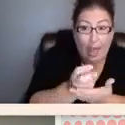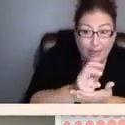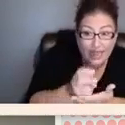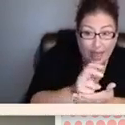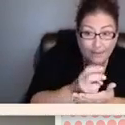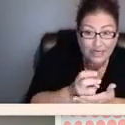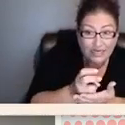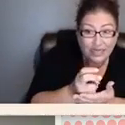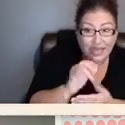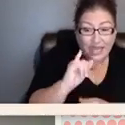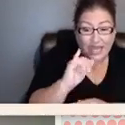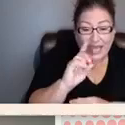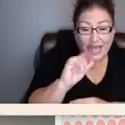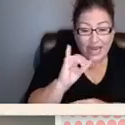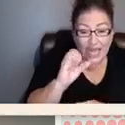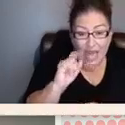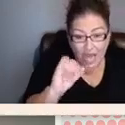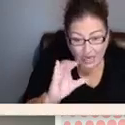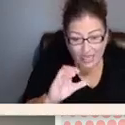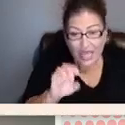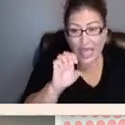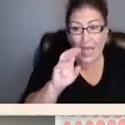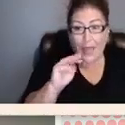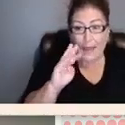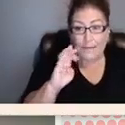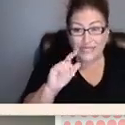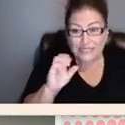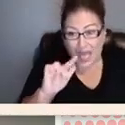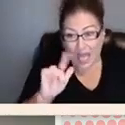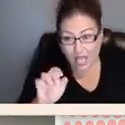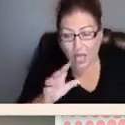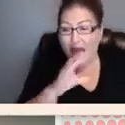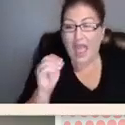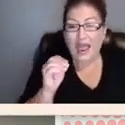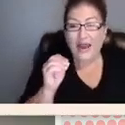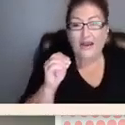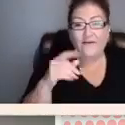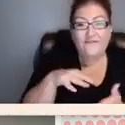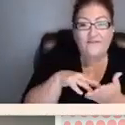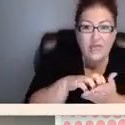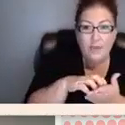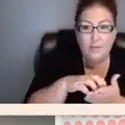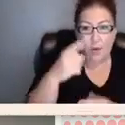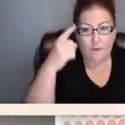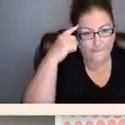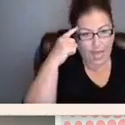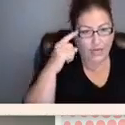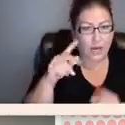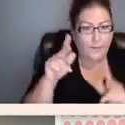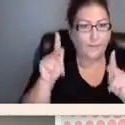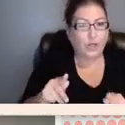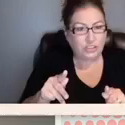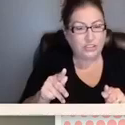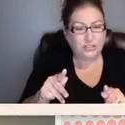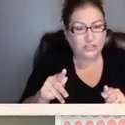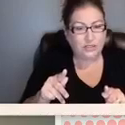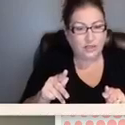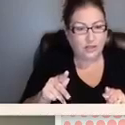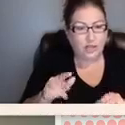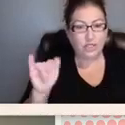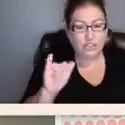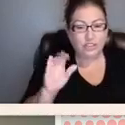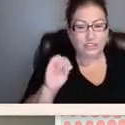idiotic, imbecile, and feeble-minded persons. Justice Oliver